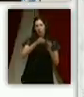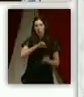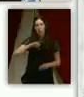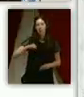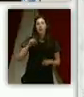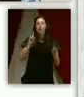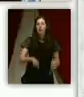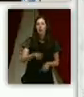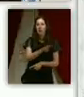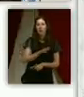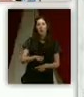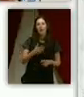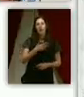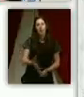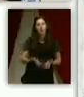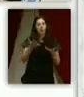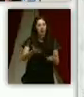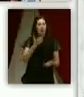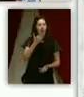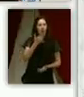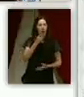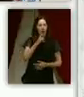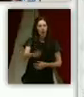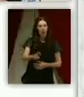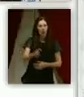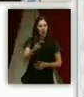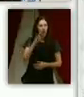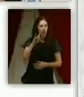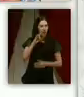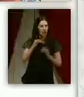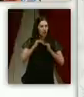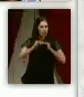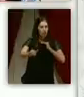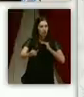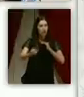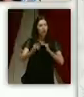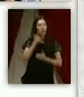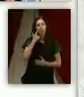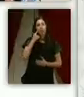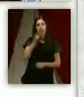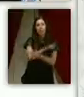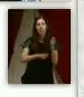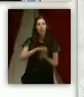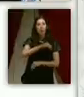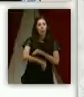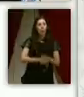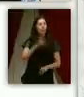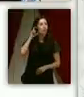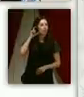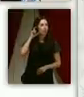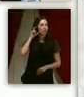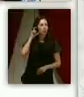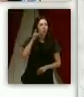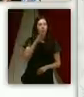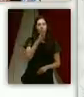This should be customized. It is also useful to have a mono signal